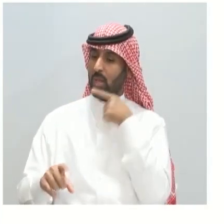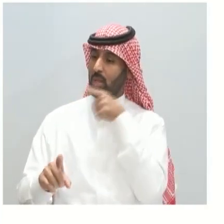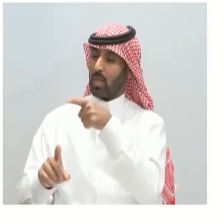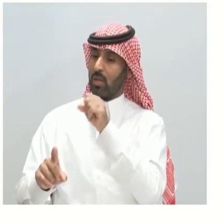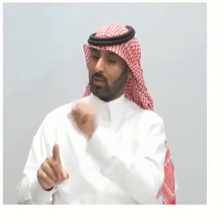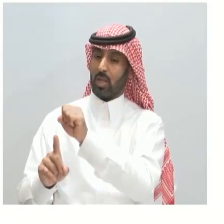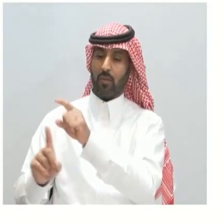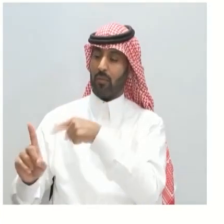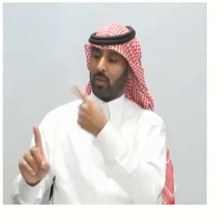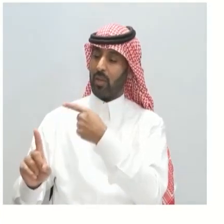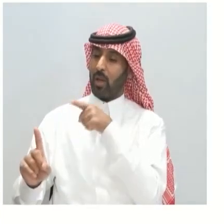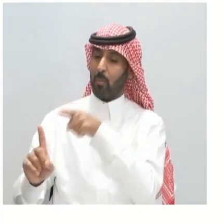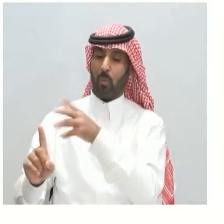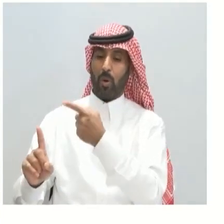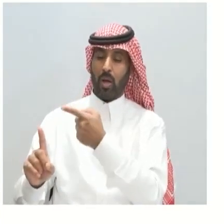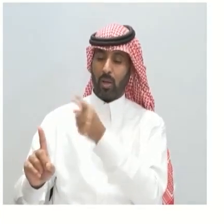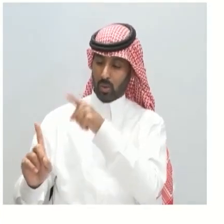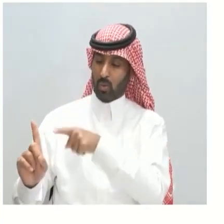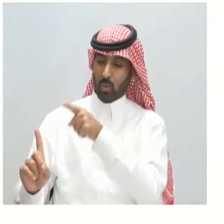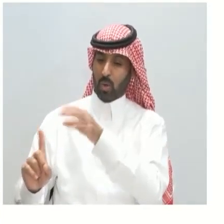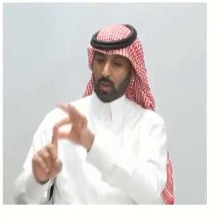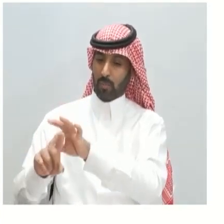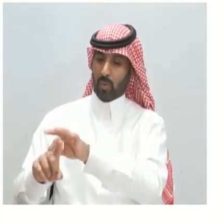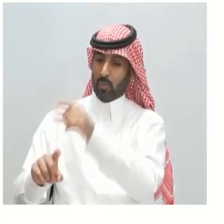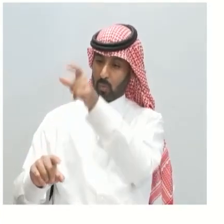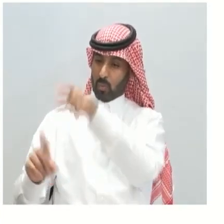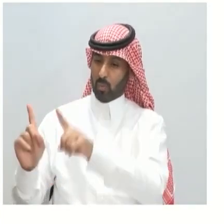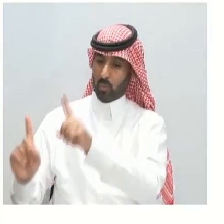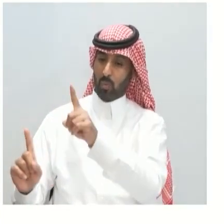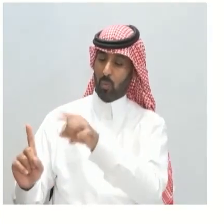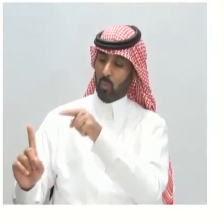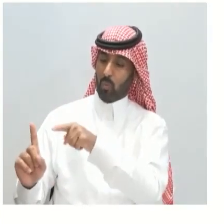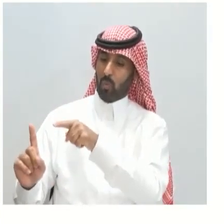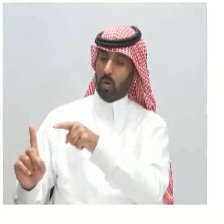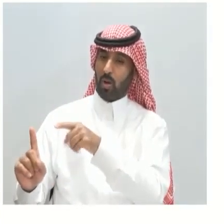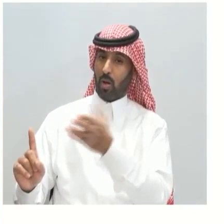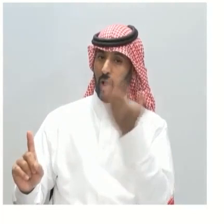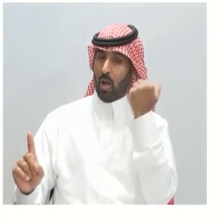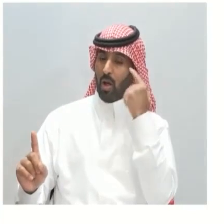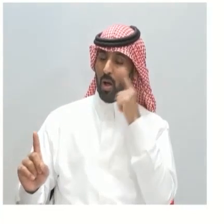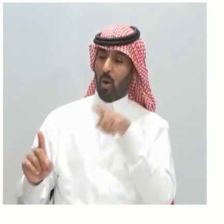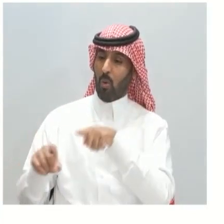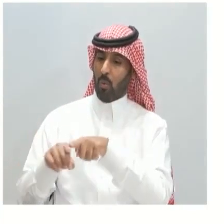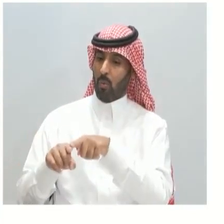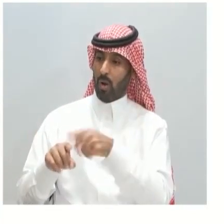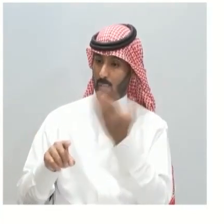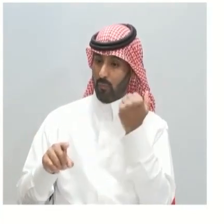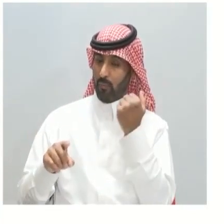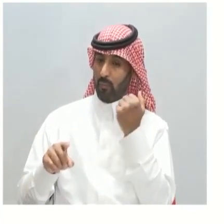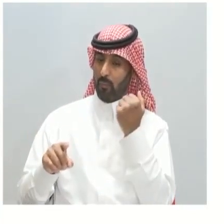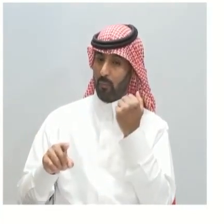about themselves all the time are what? We're describing people here. I used to have a friend like that